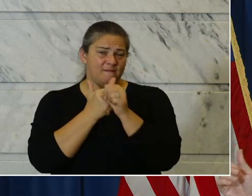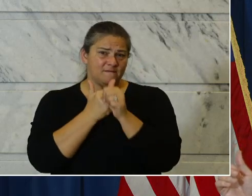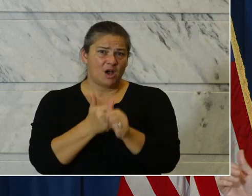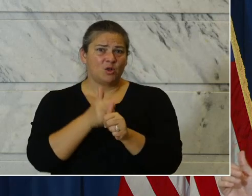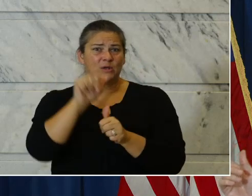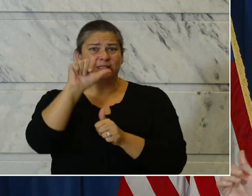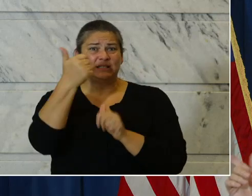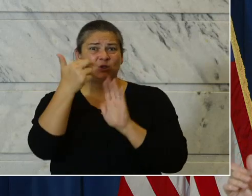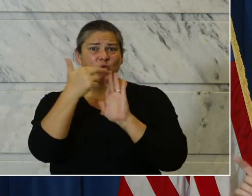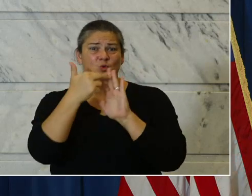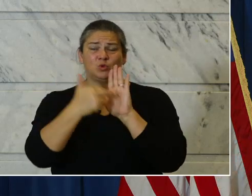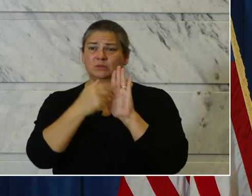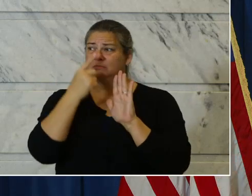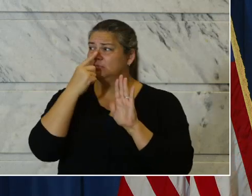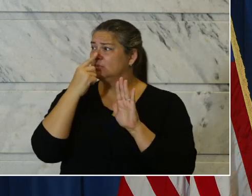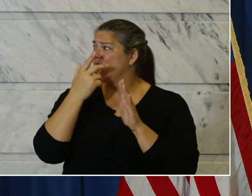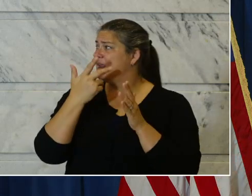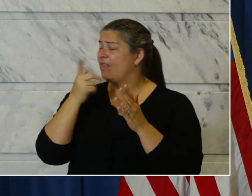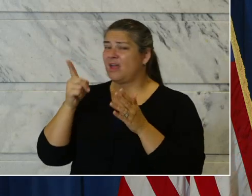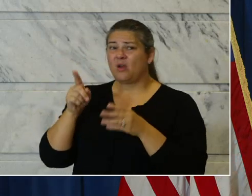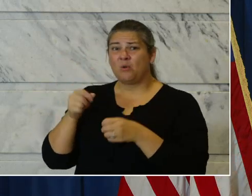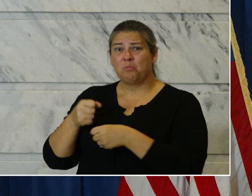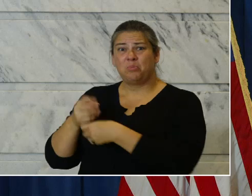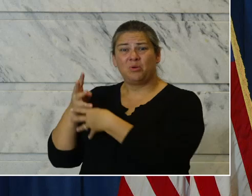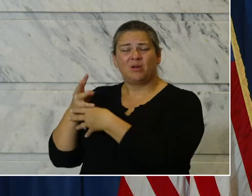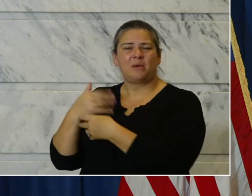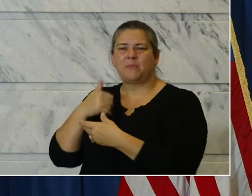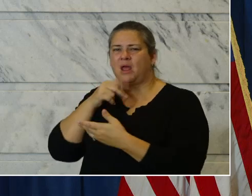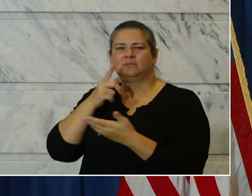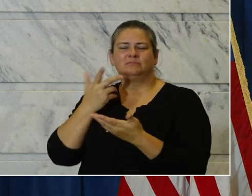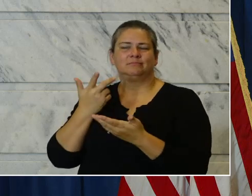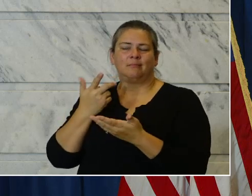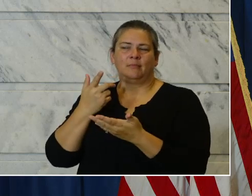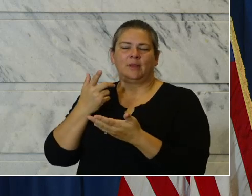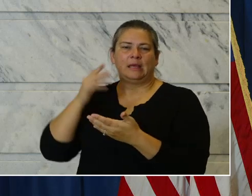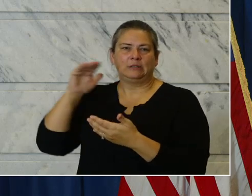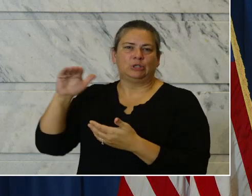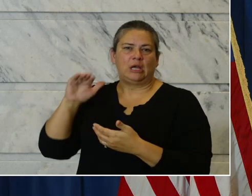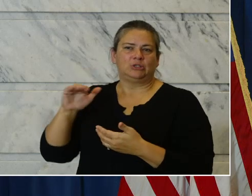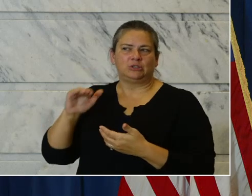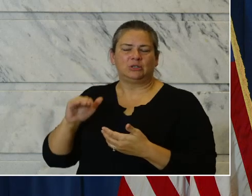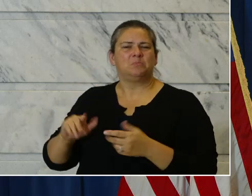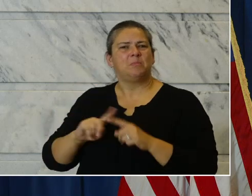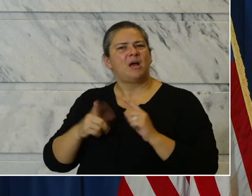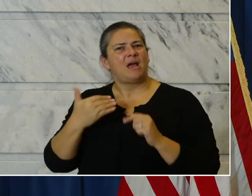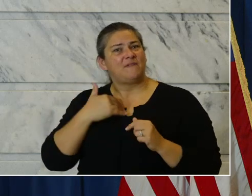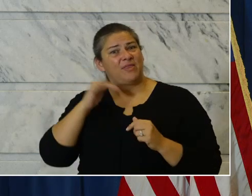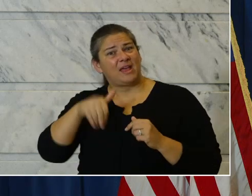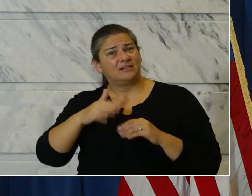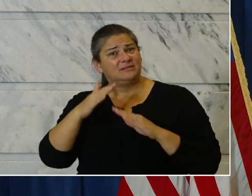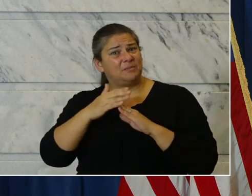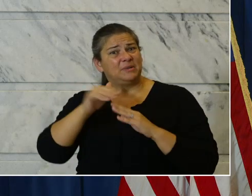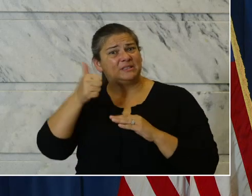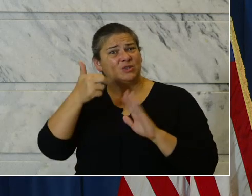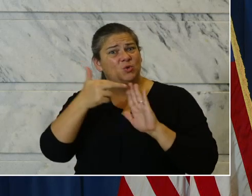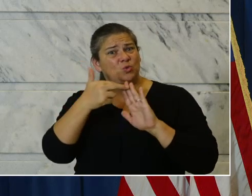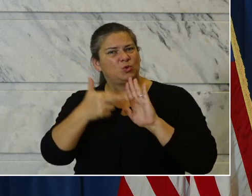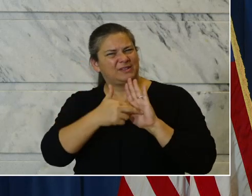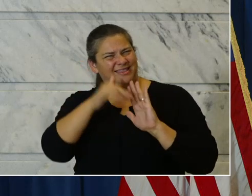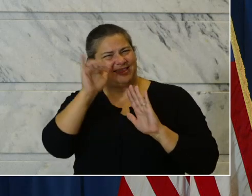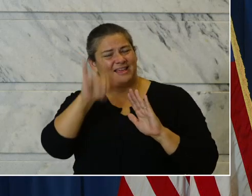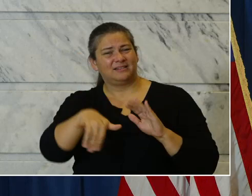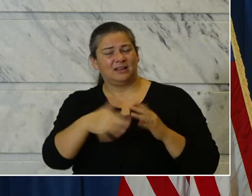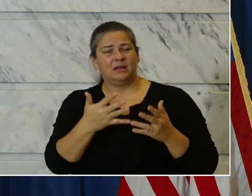If you can put them up, I'm not going to go through them at the moment. But little things. Wear a